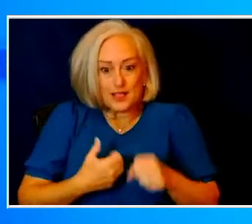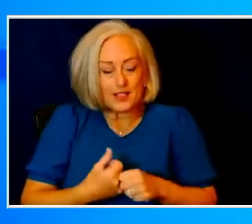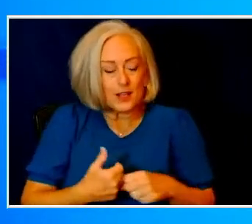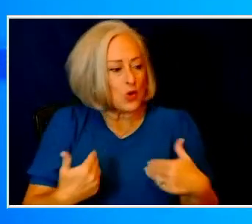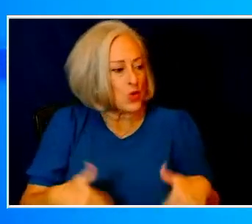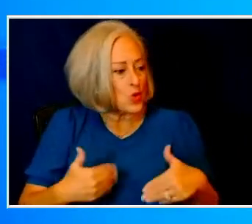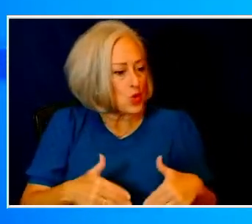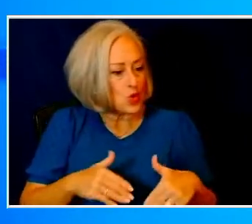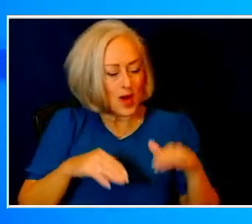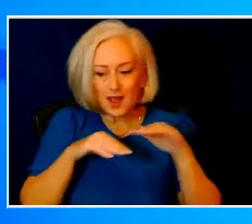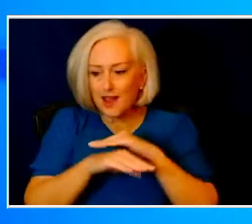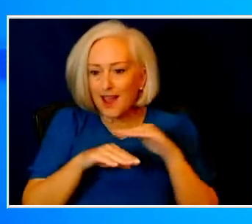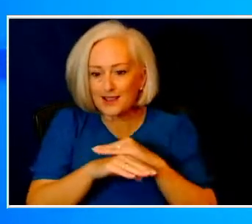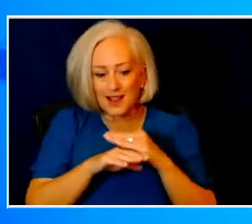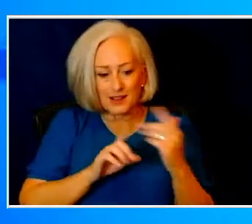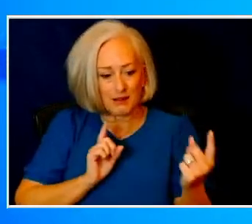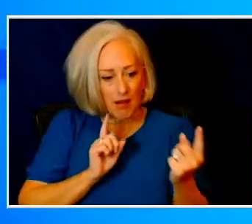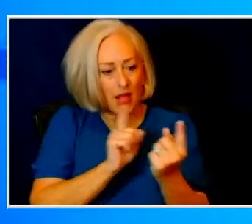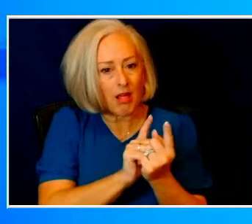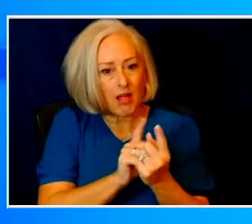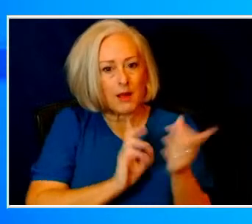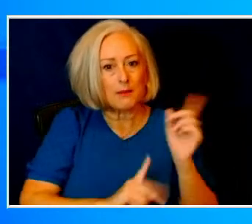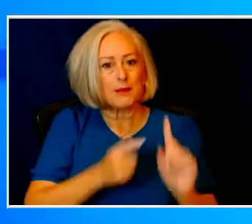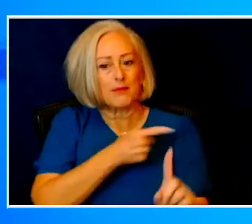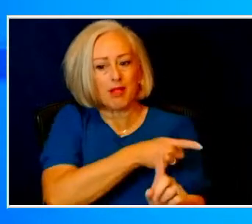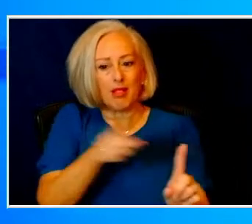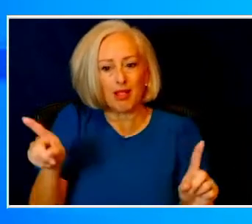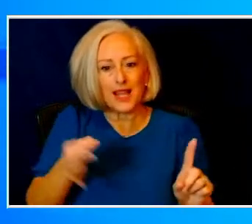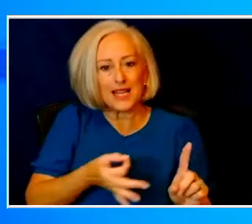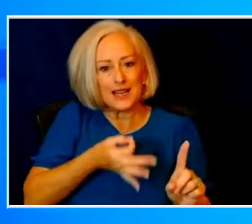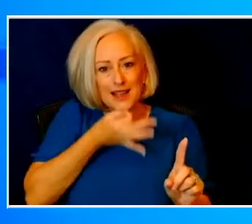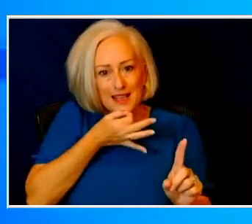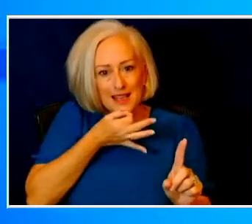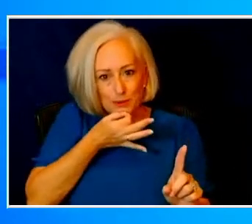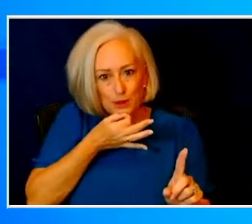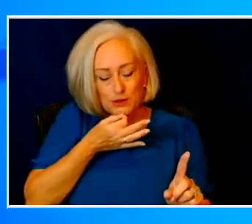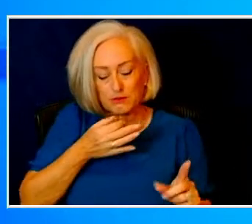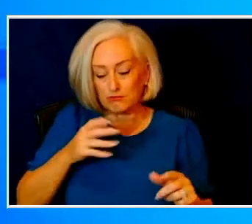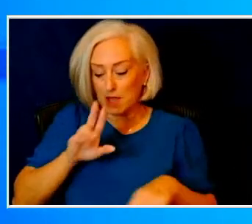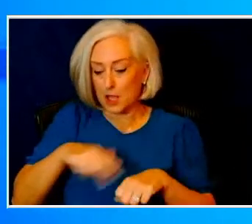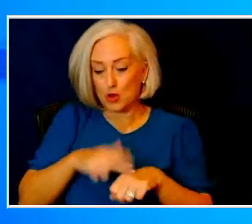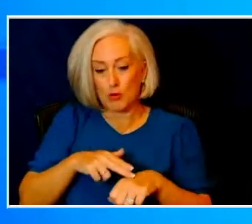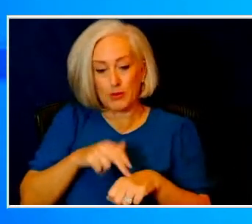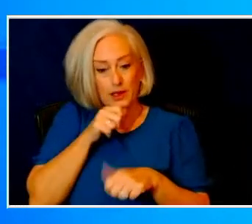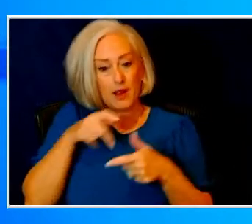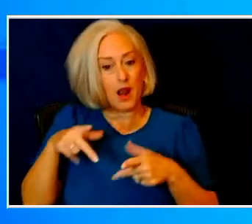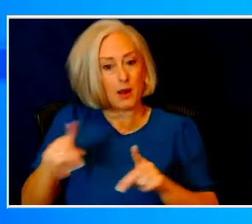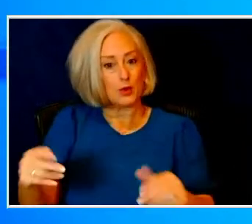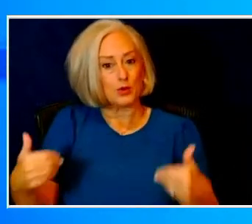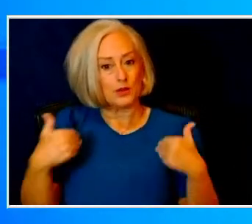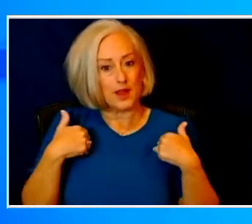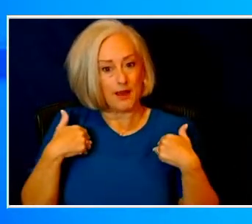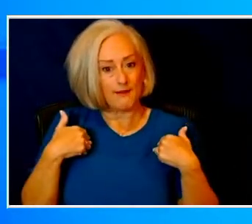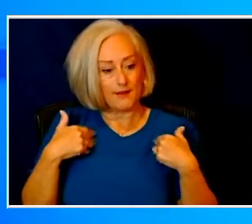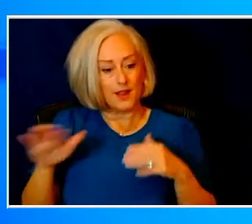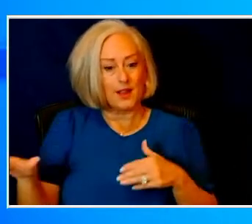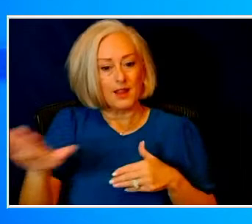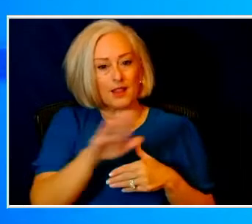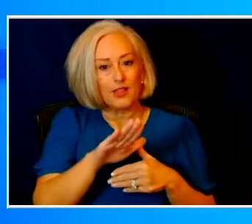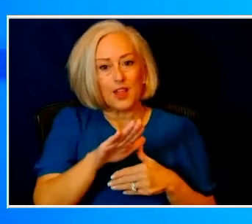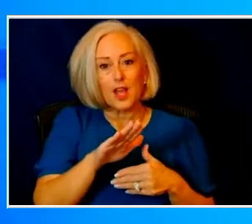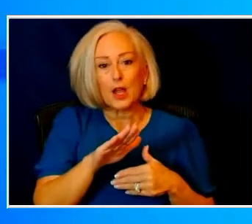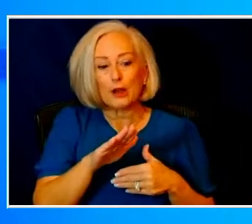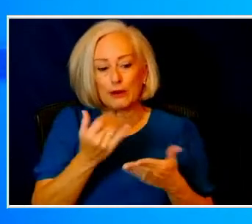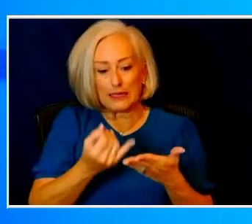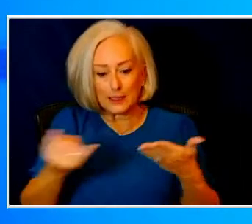that normally I wouldn't have the opportunity to work with. The instrumentation that they have allows us to do things